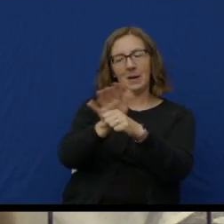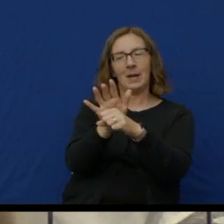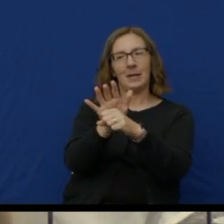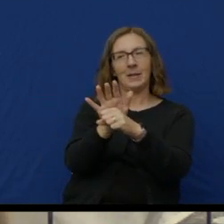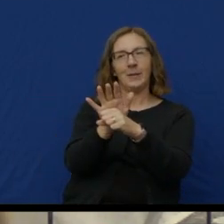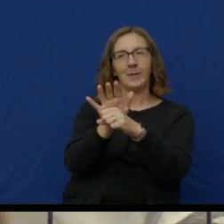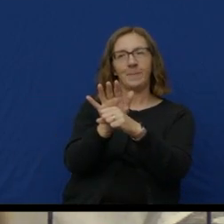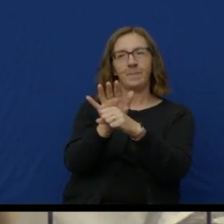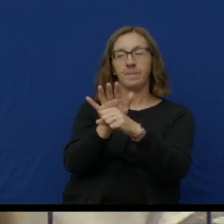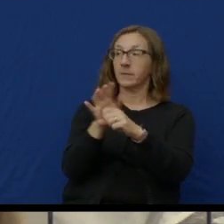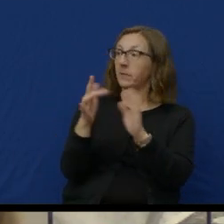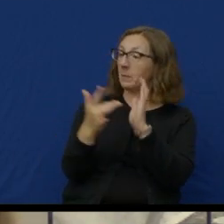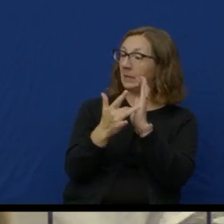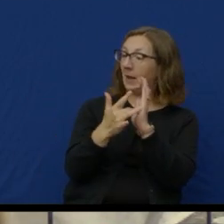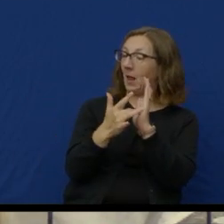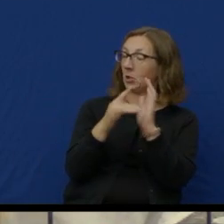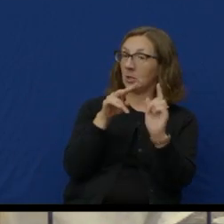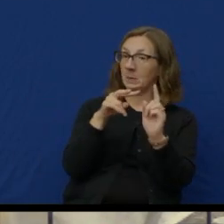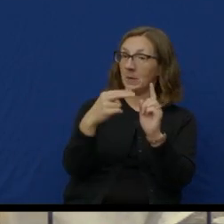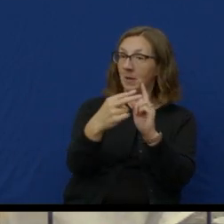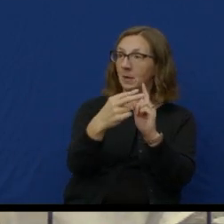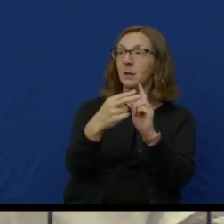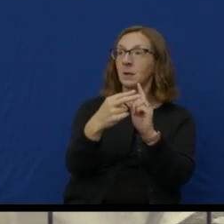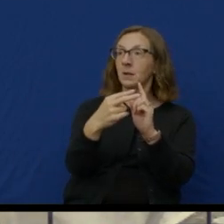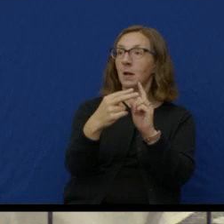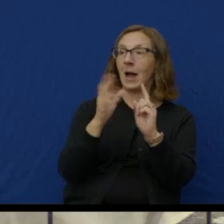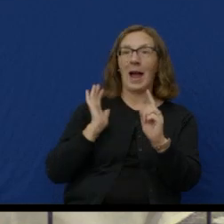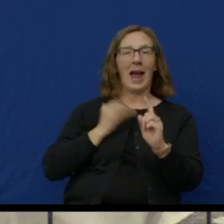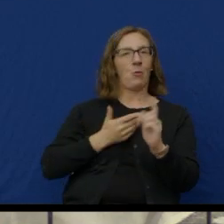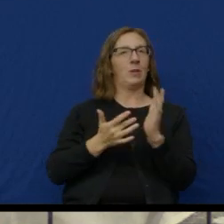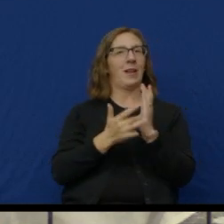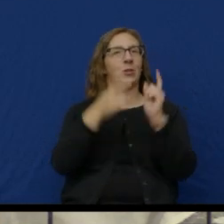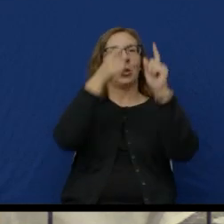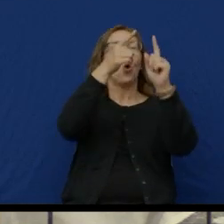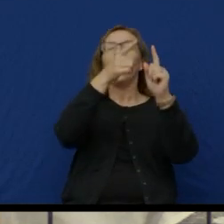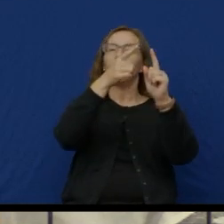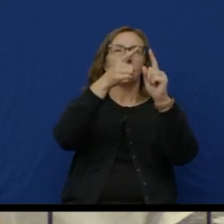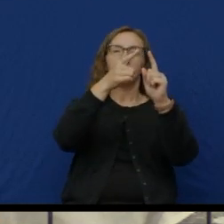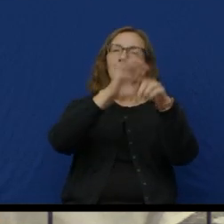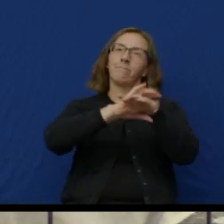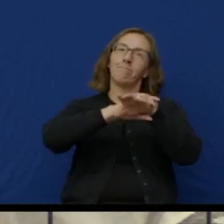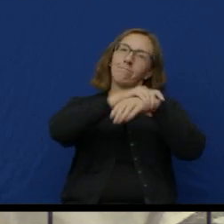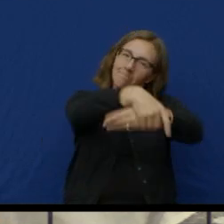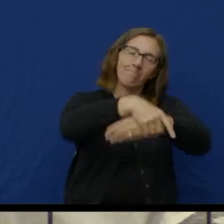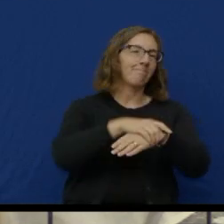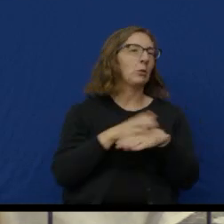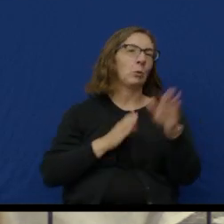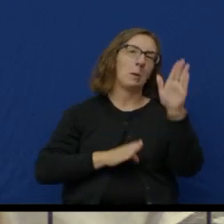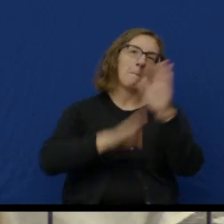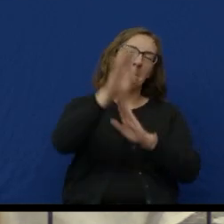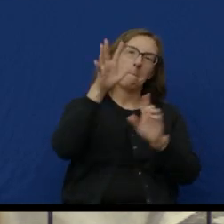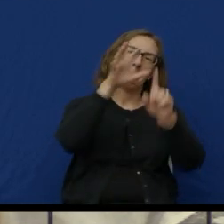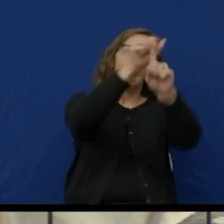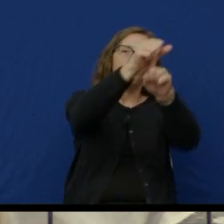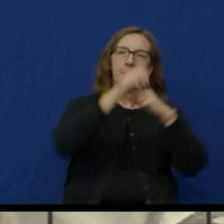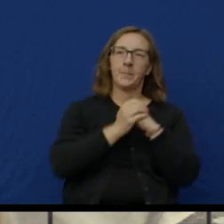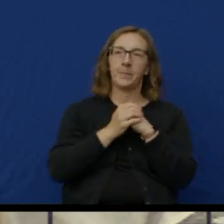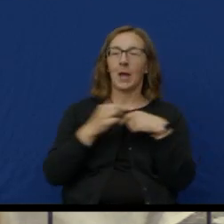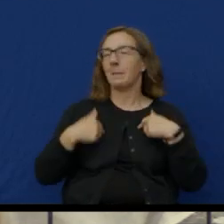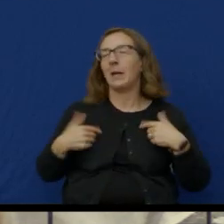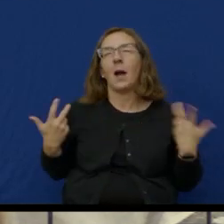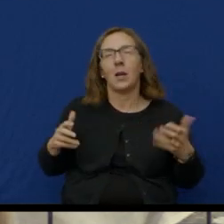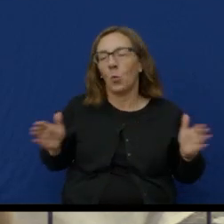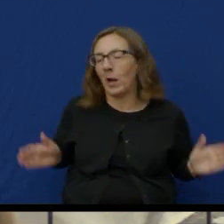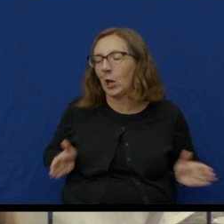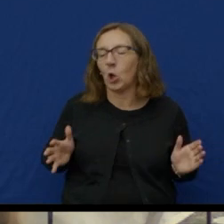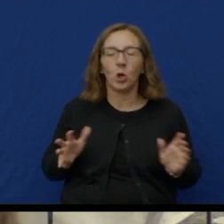one is that from a technology perspective, it accelerated a lot of our technology goals that we have for 2018 to 2024. I don't want to encourage another pandemic to